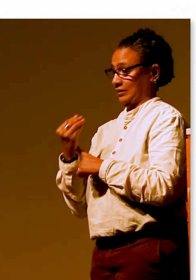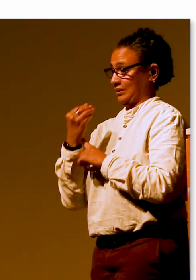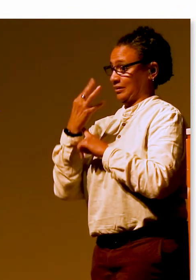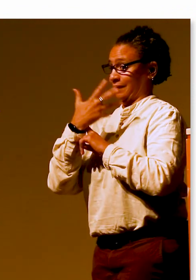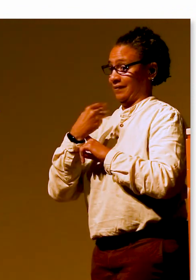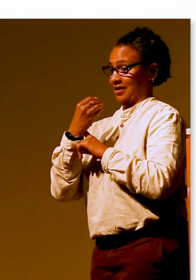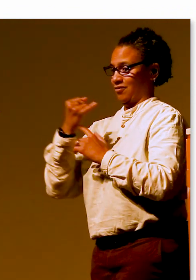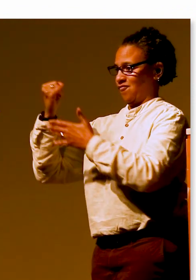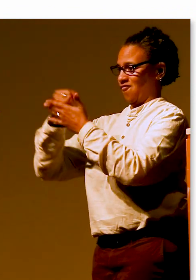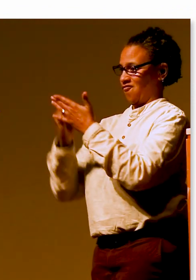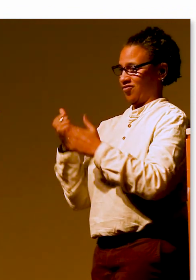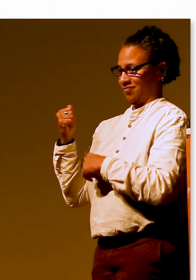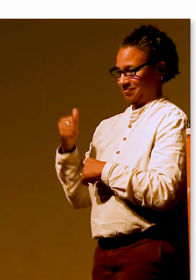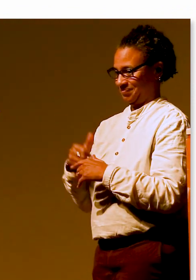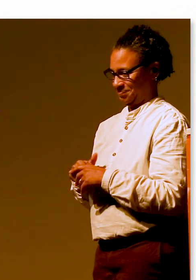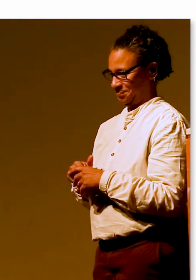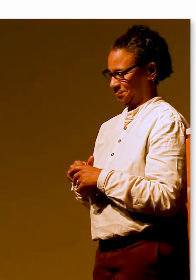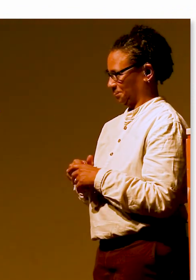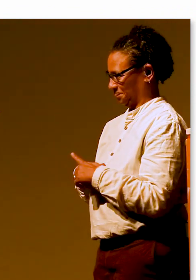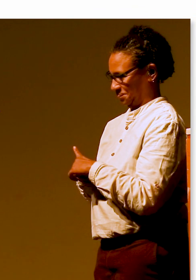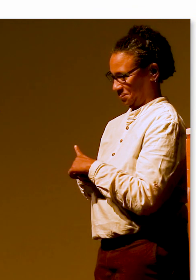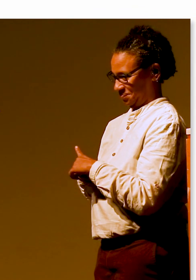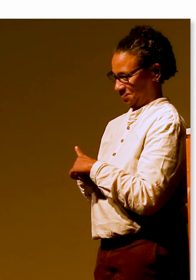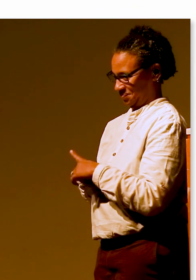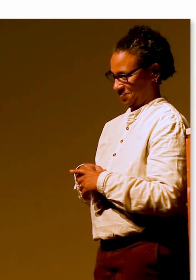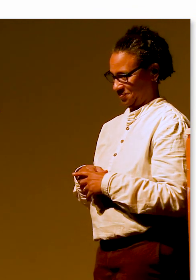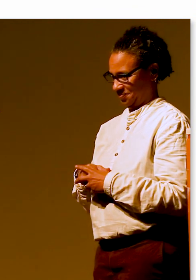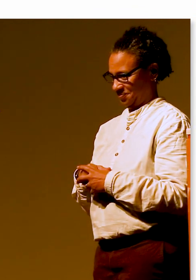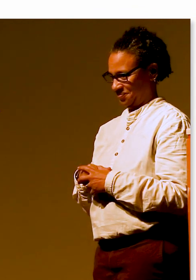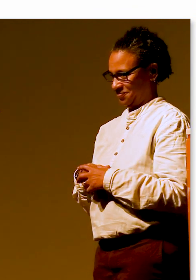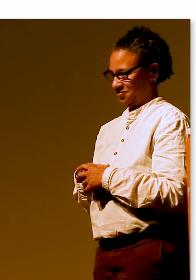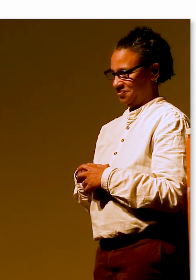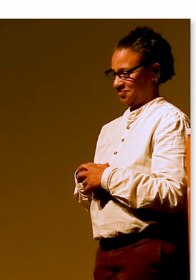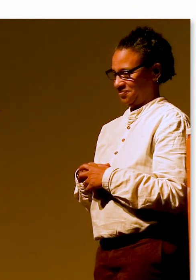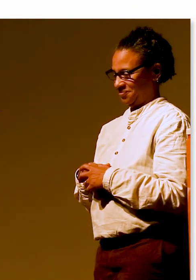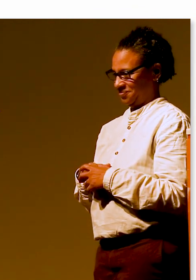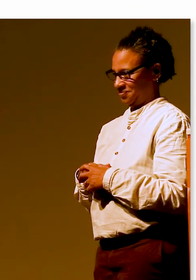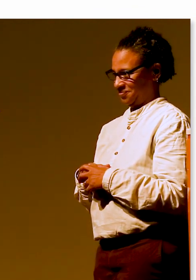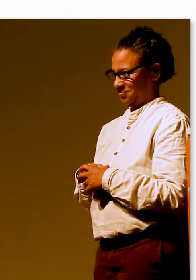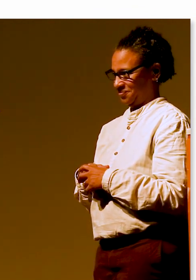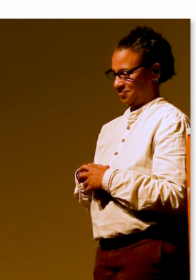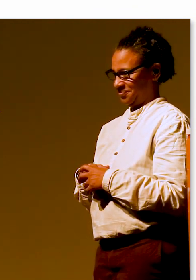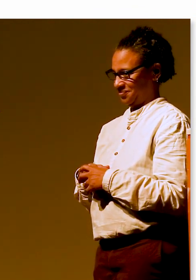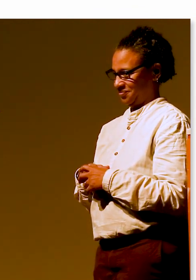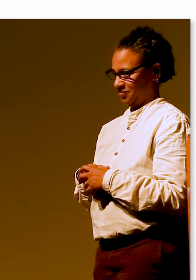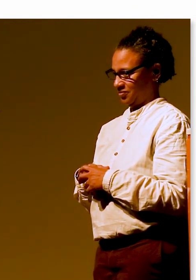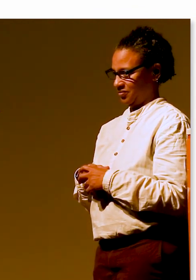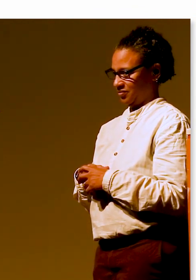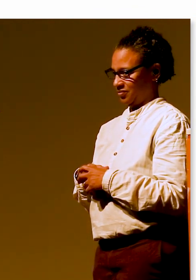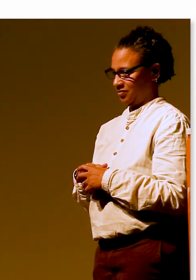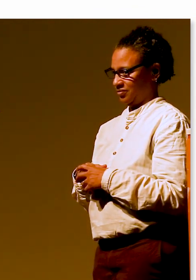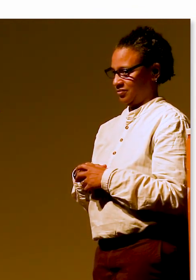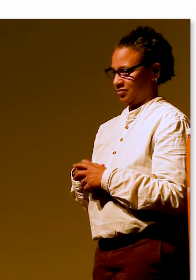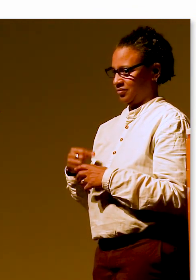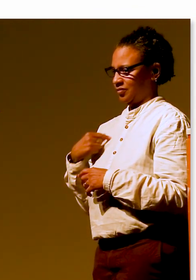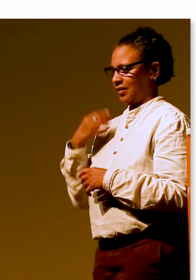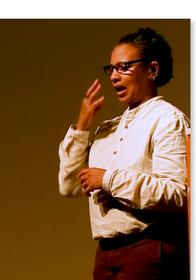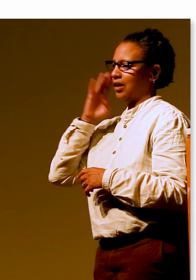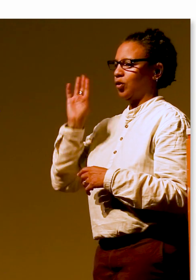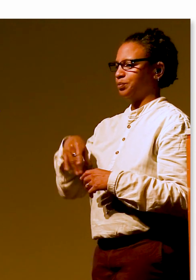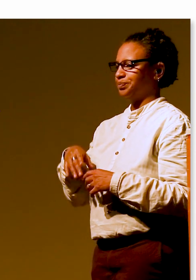in museums. Because I think in one way, of course, people want you to respect the